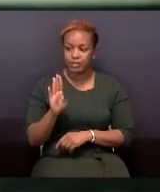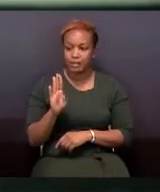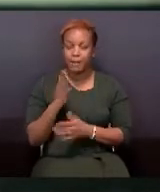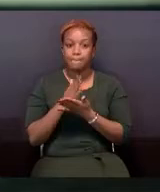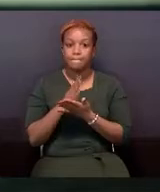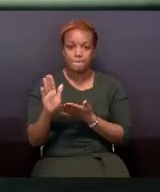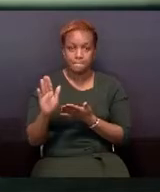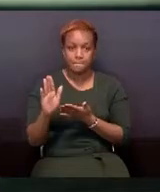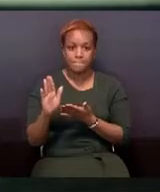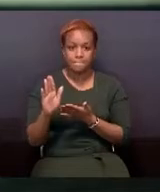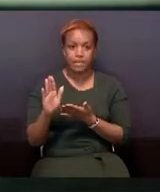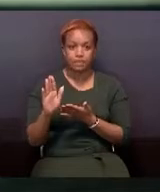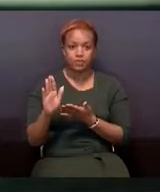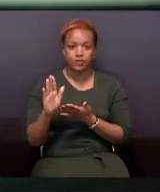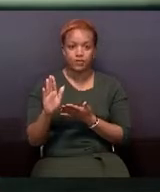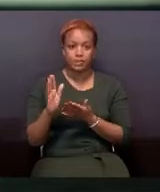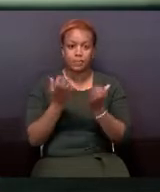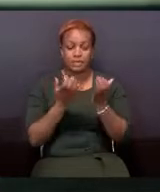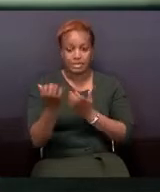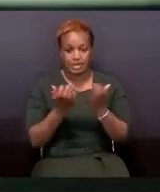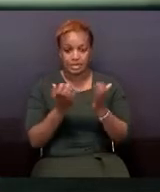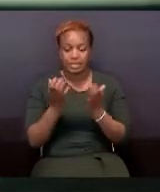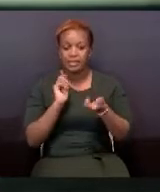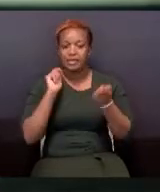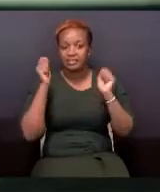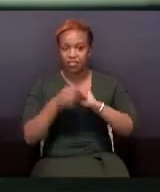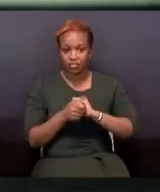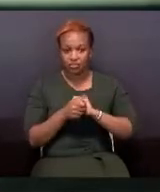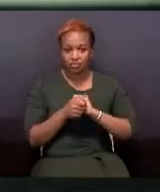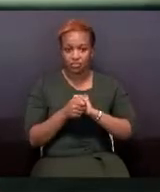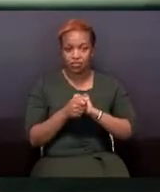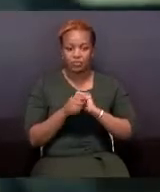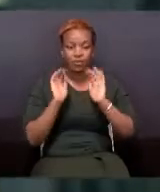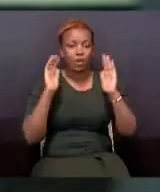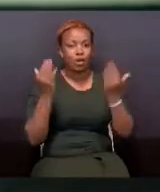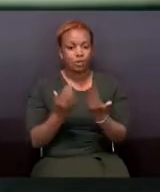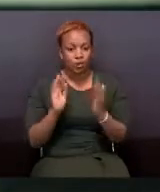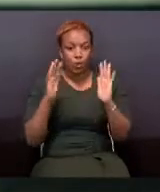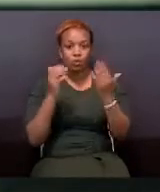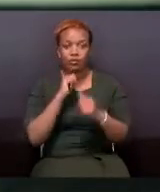part of what influences the change of the world order or not?